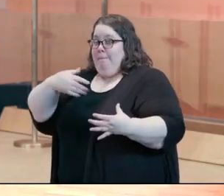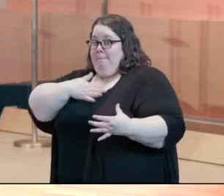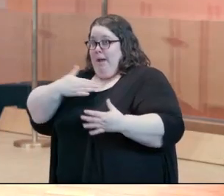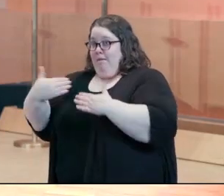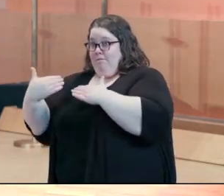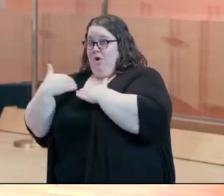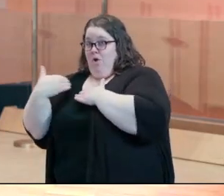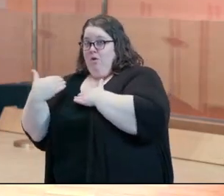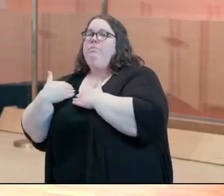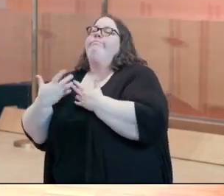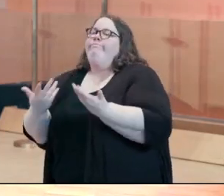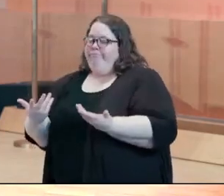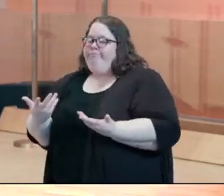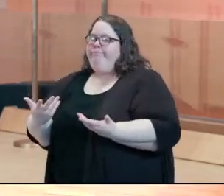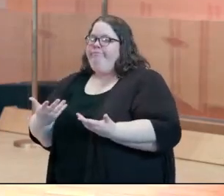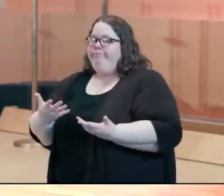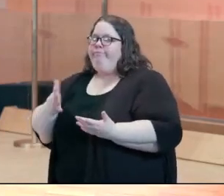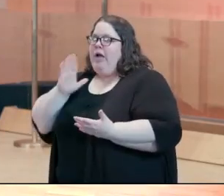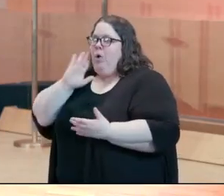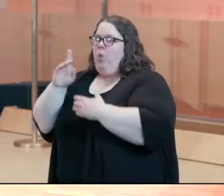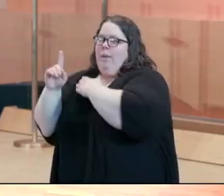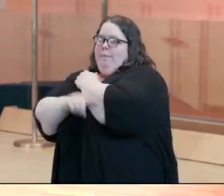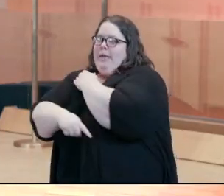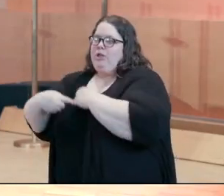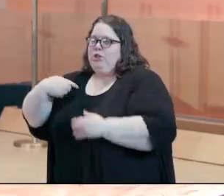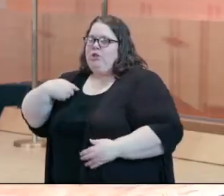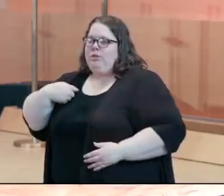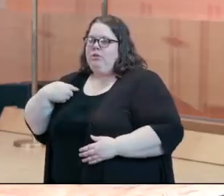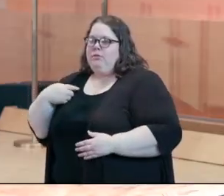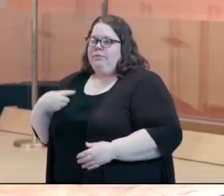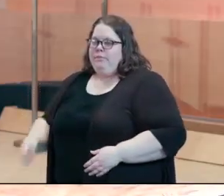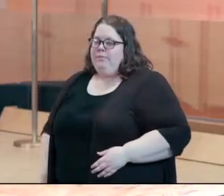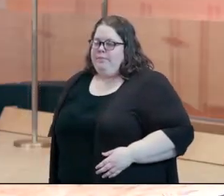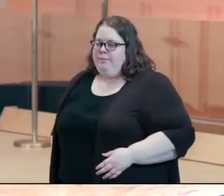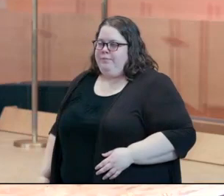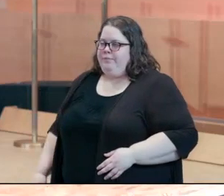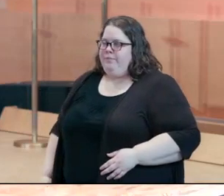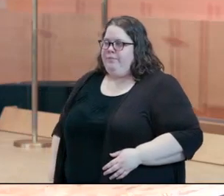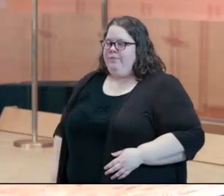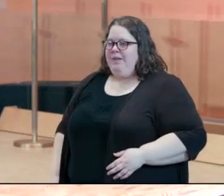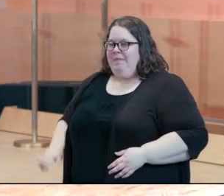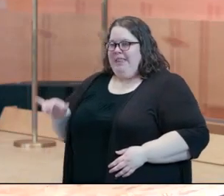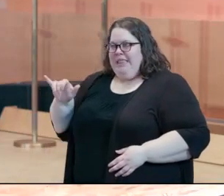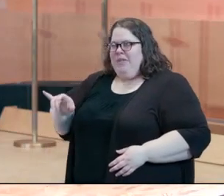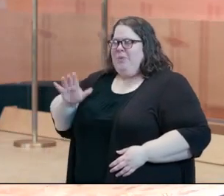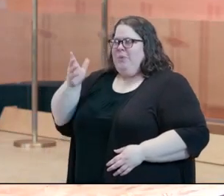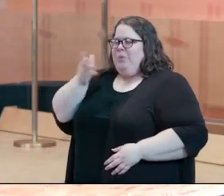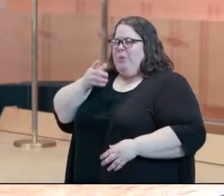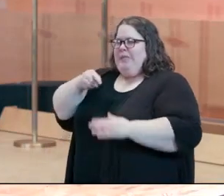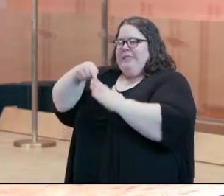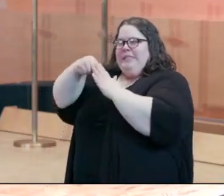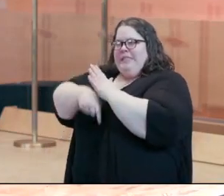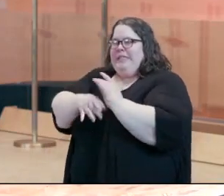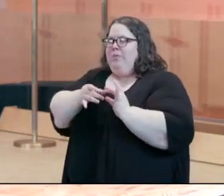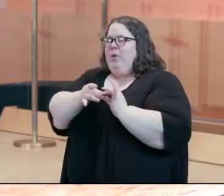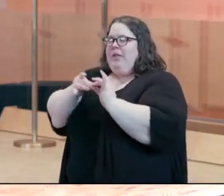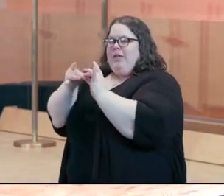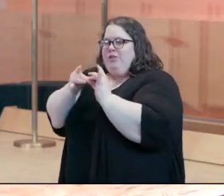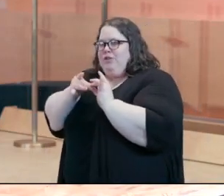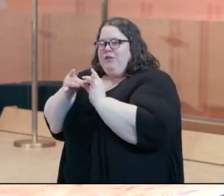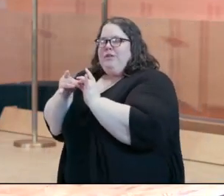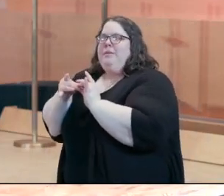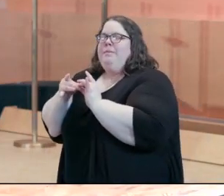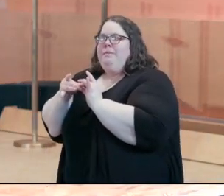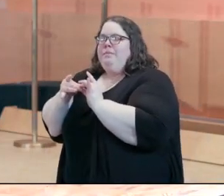realize, in the most deep and intimate relationship there is, if this is a relationship where the person is giving their all to the other,